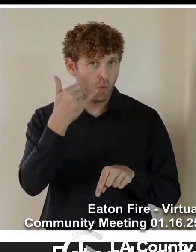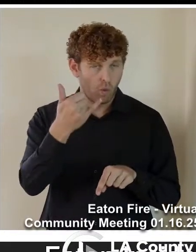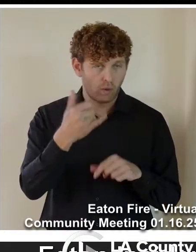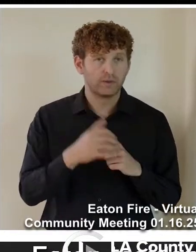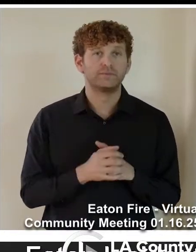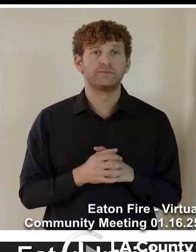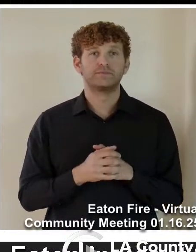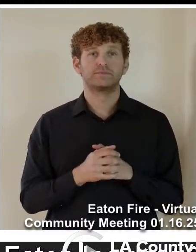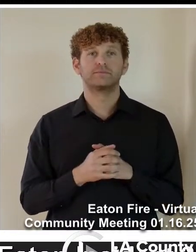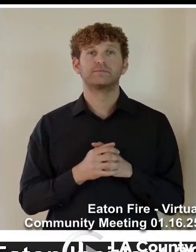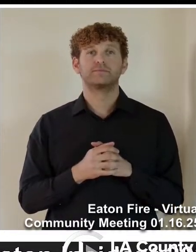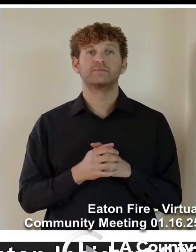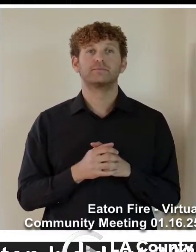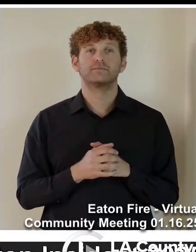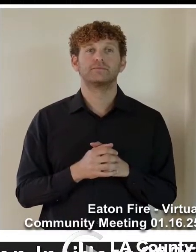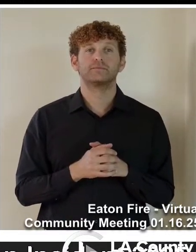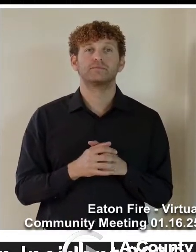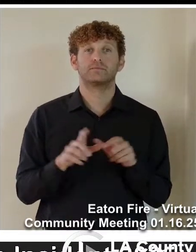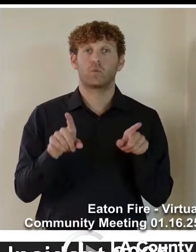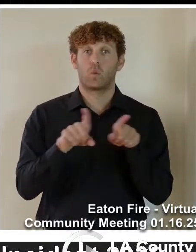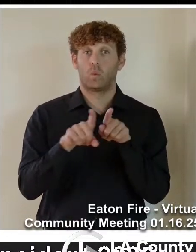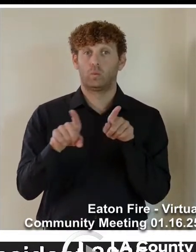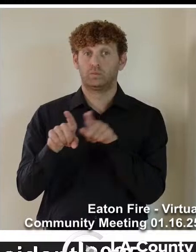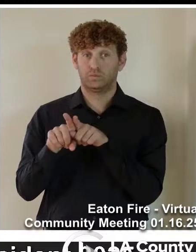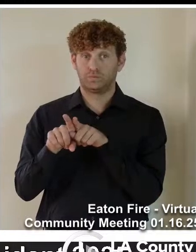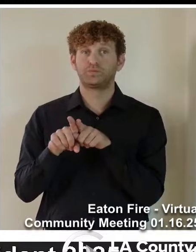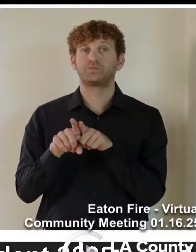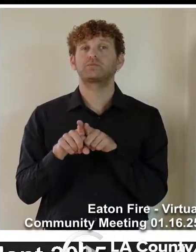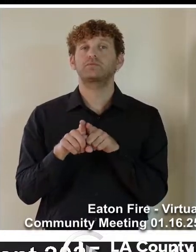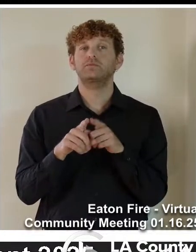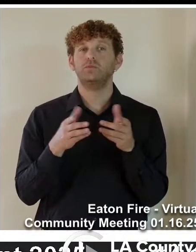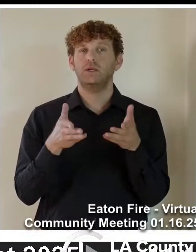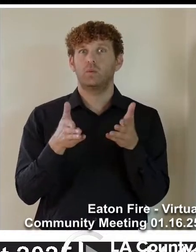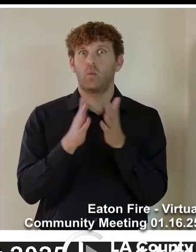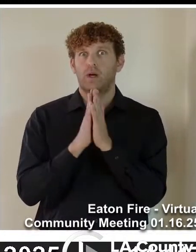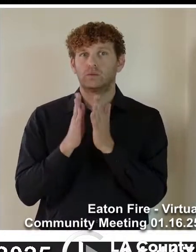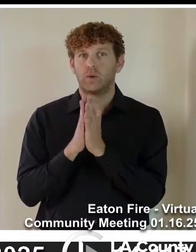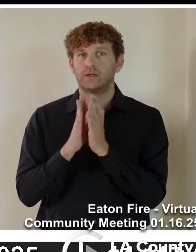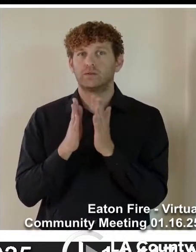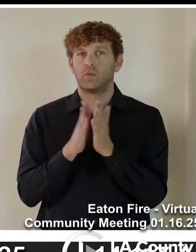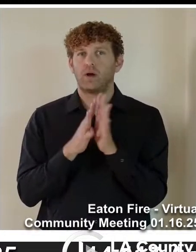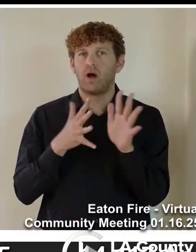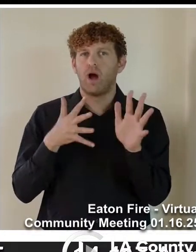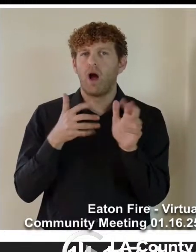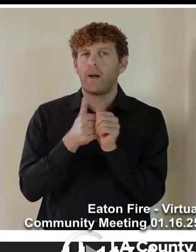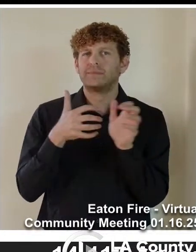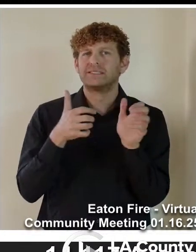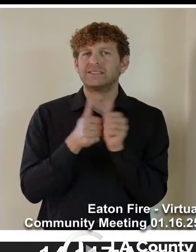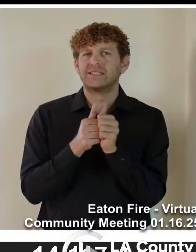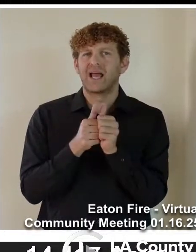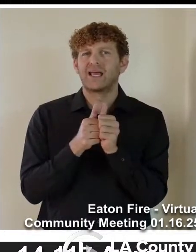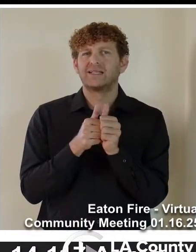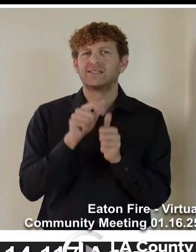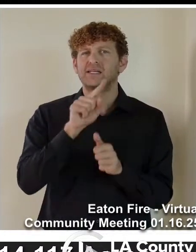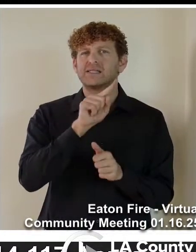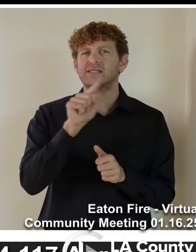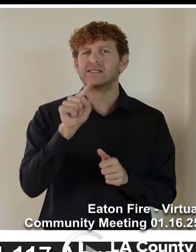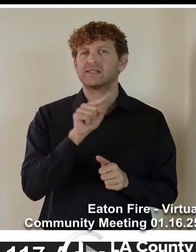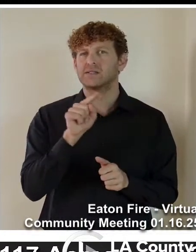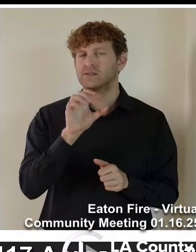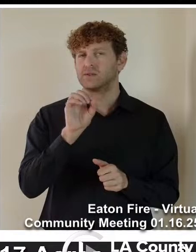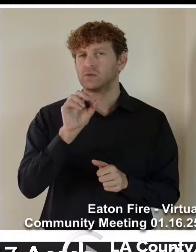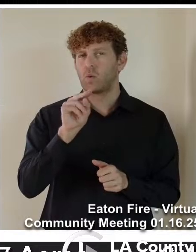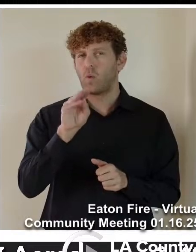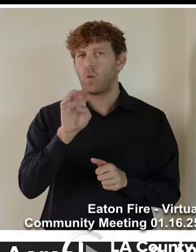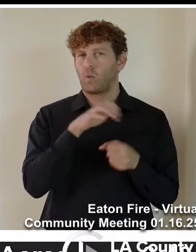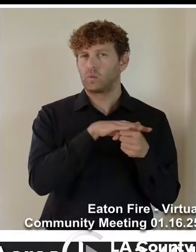Additionally, we're getting numerous requests for updates on different zones. I can assure you we are working hard in